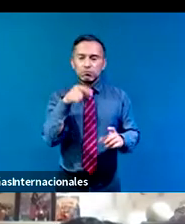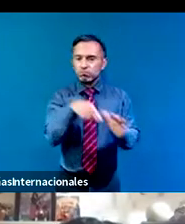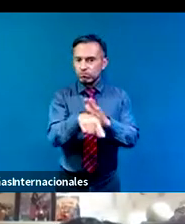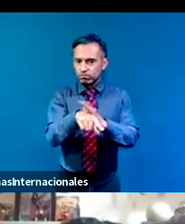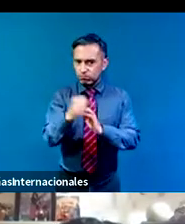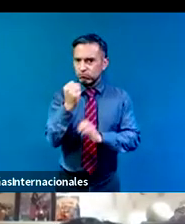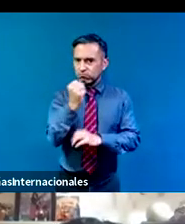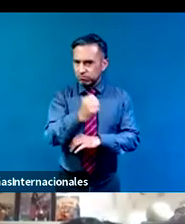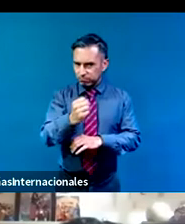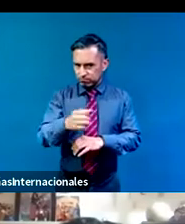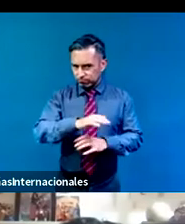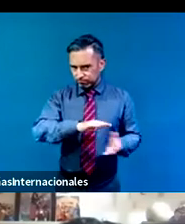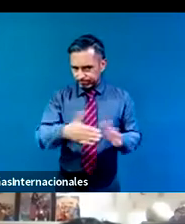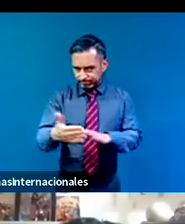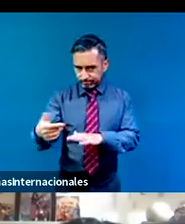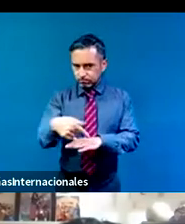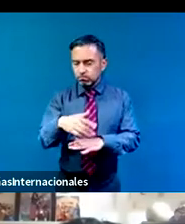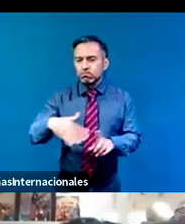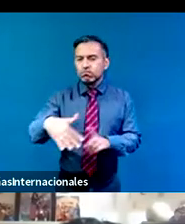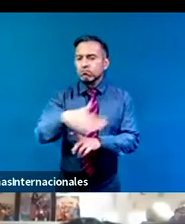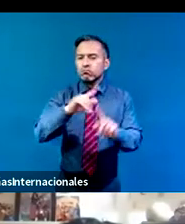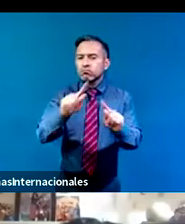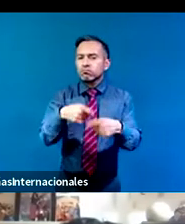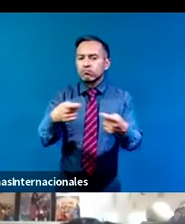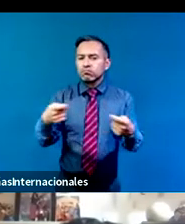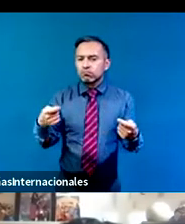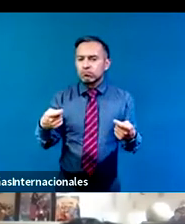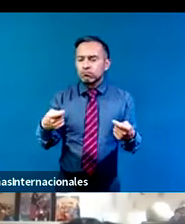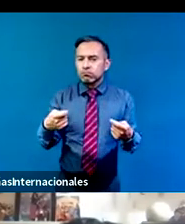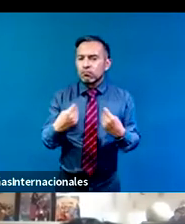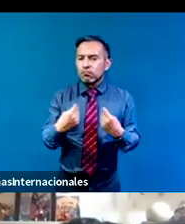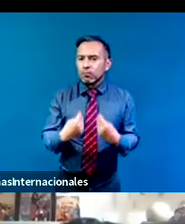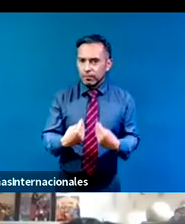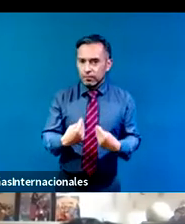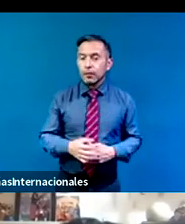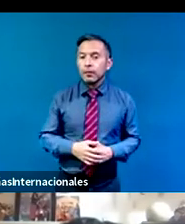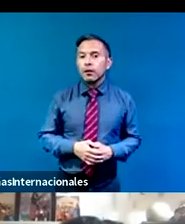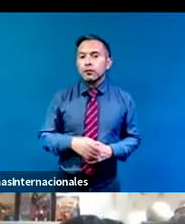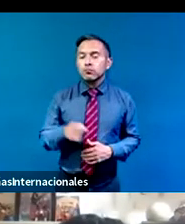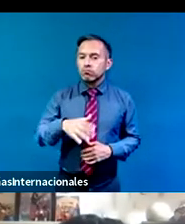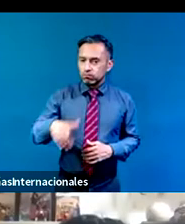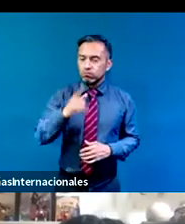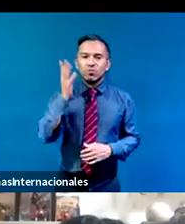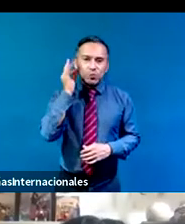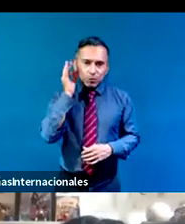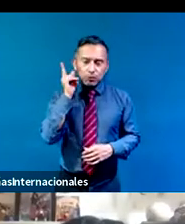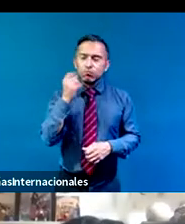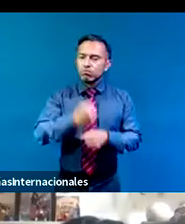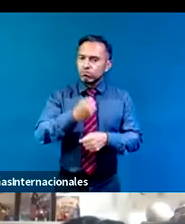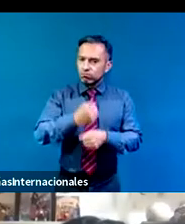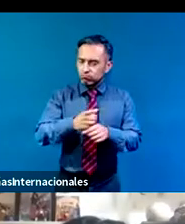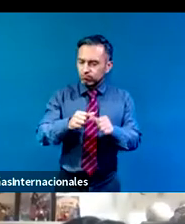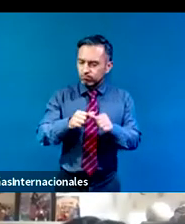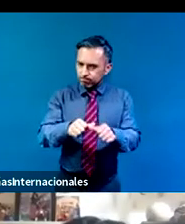women's continued engagement with unpaid and paid work into old age in the informal